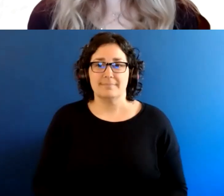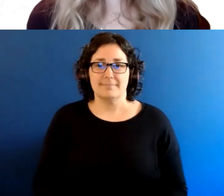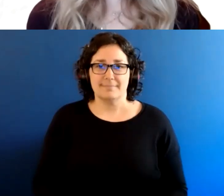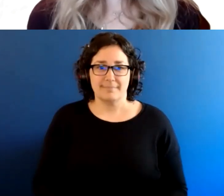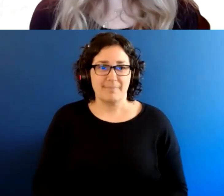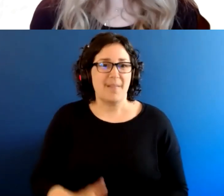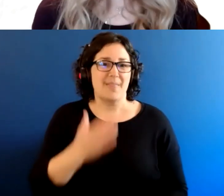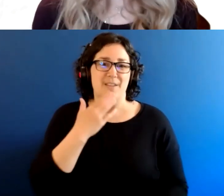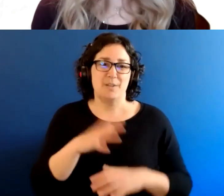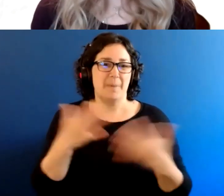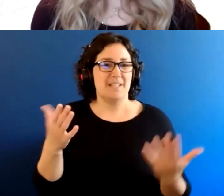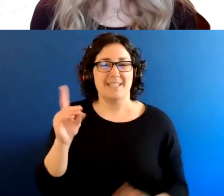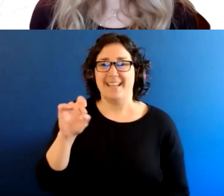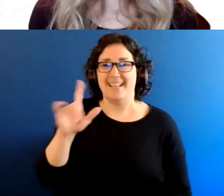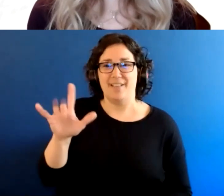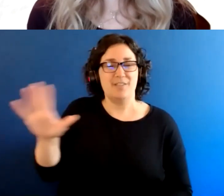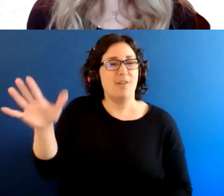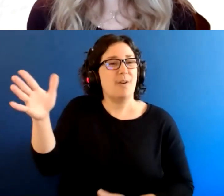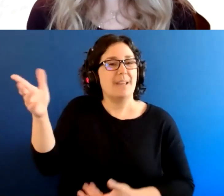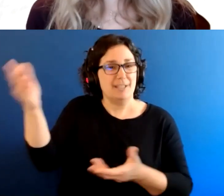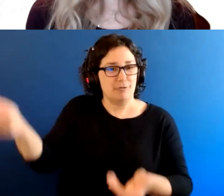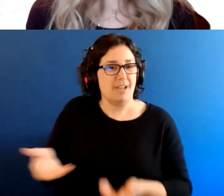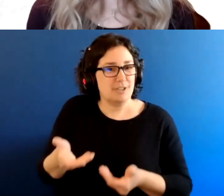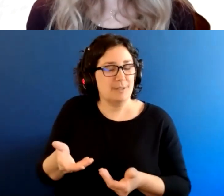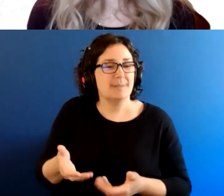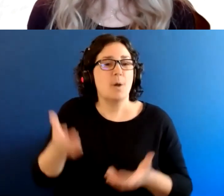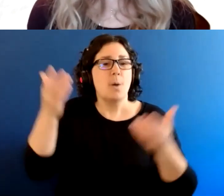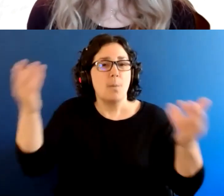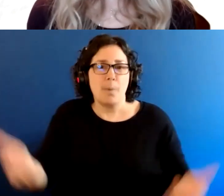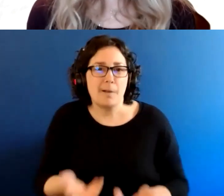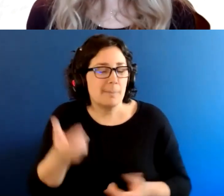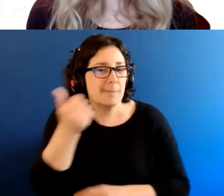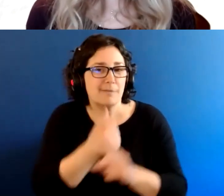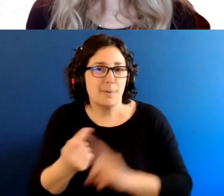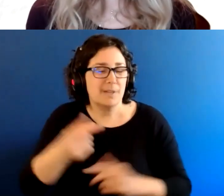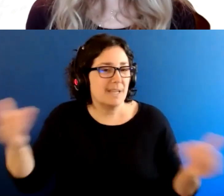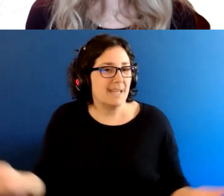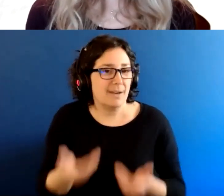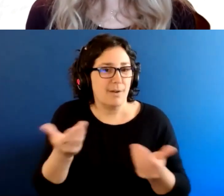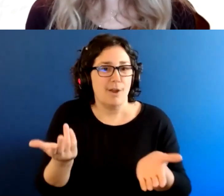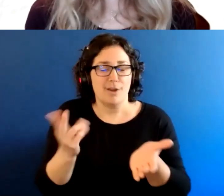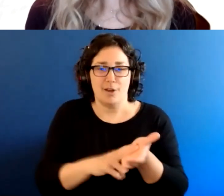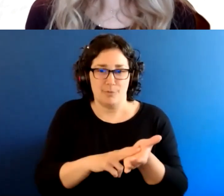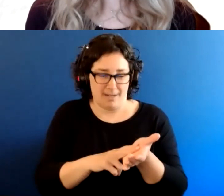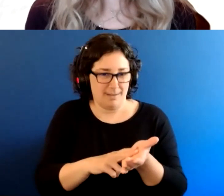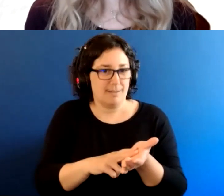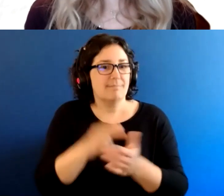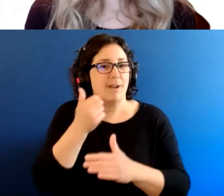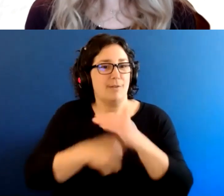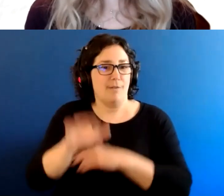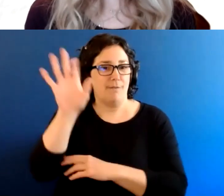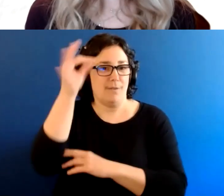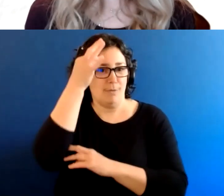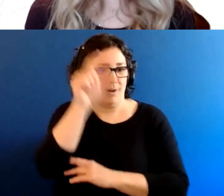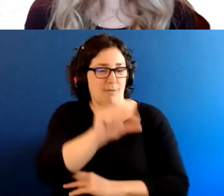So thanks so much, Danielle, for your introduction, and welcome everyone to this session on contracting with the federal government. Whether